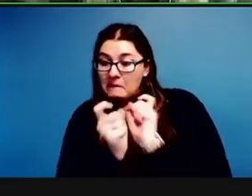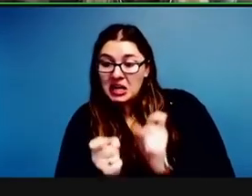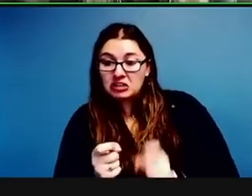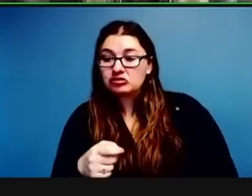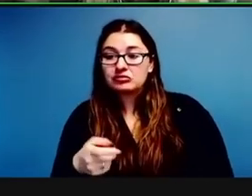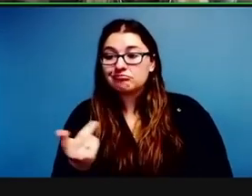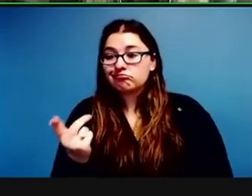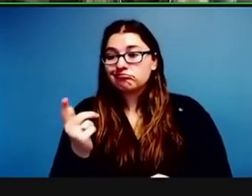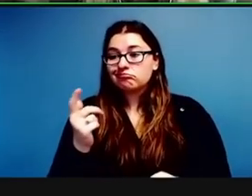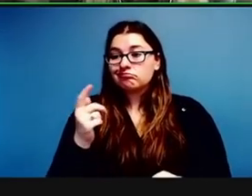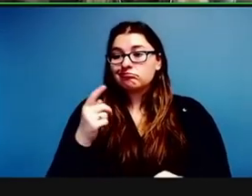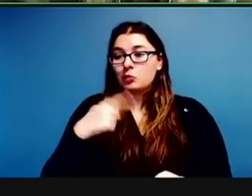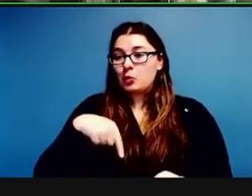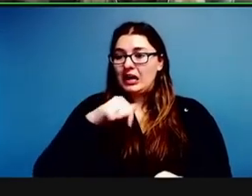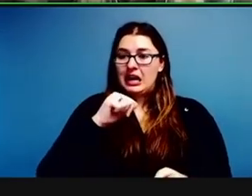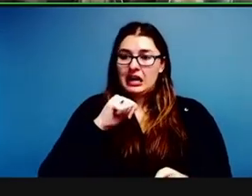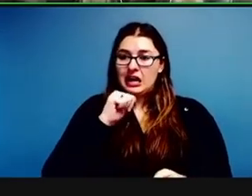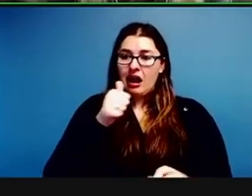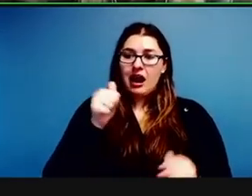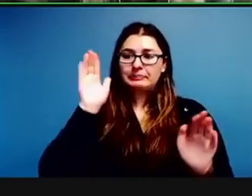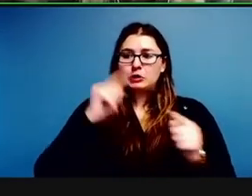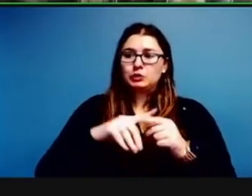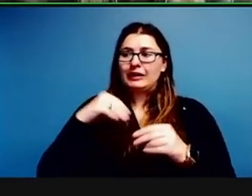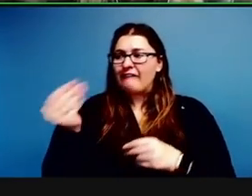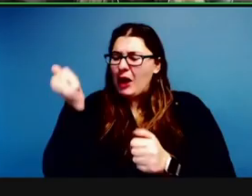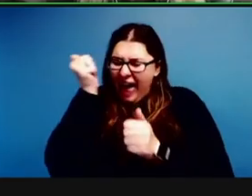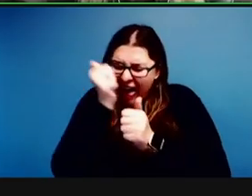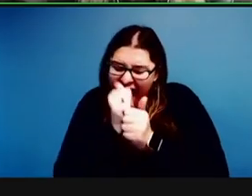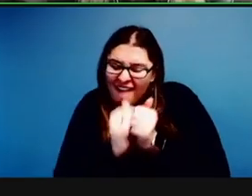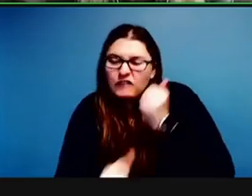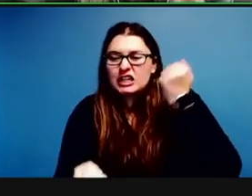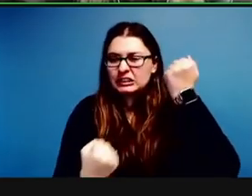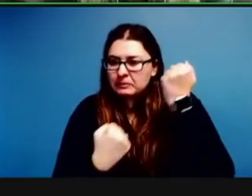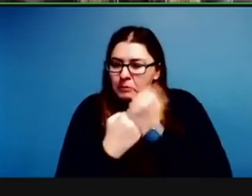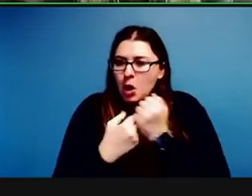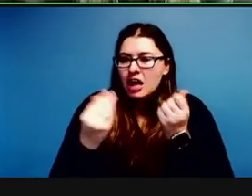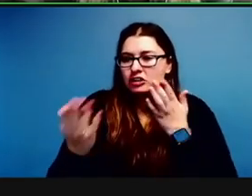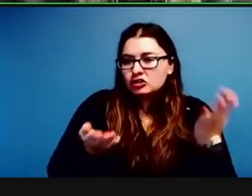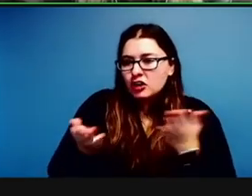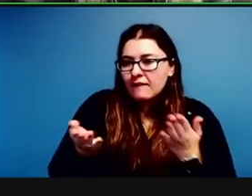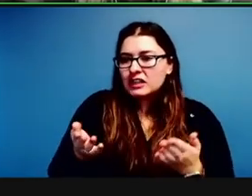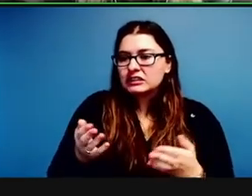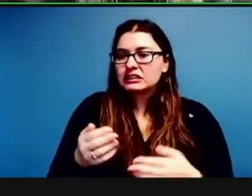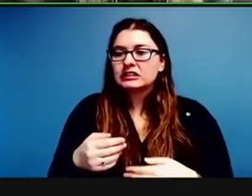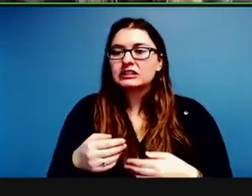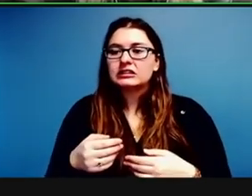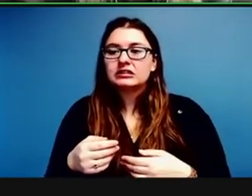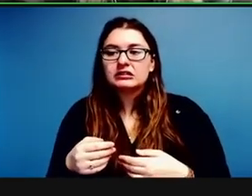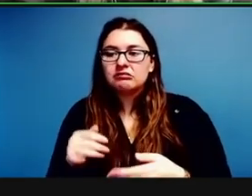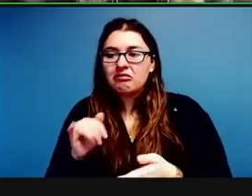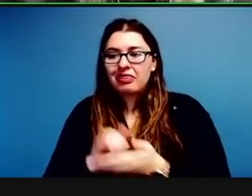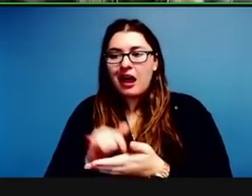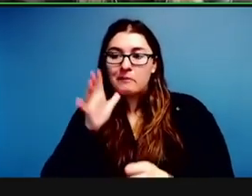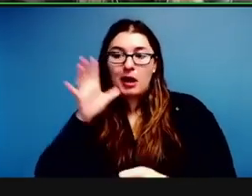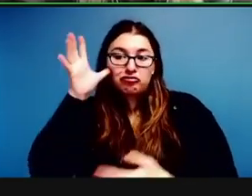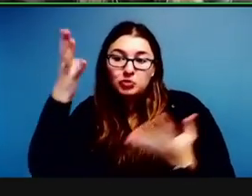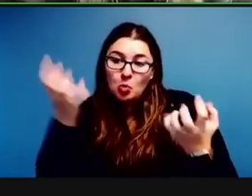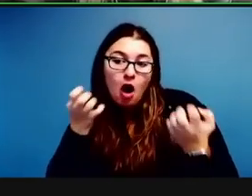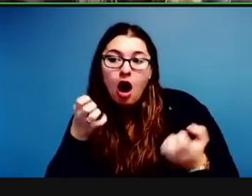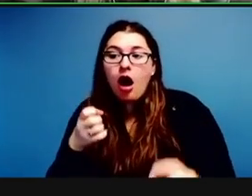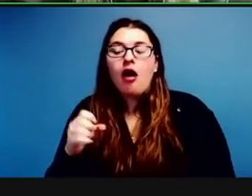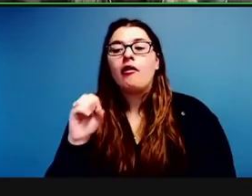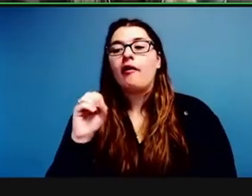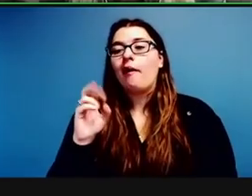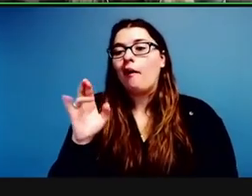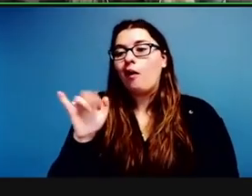not expected to give her every single support and service that the parents want or